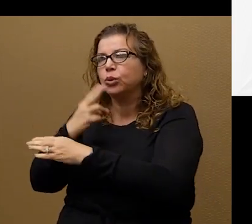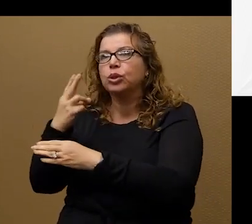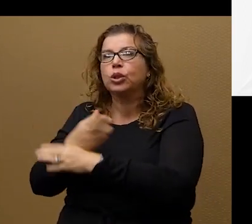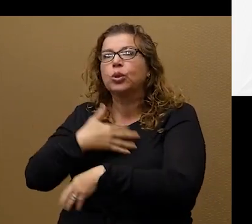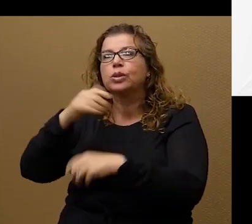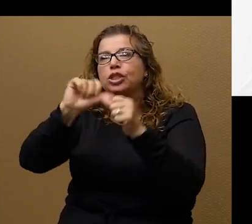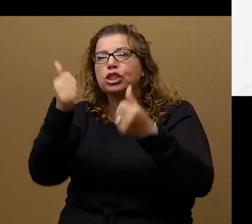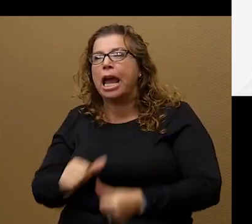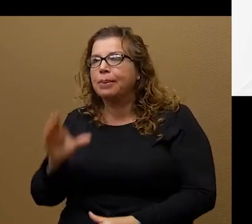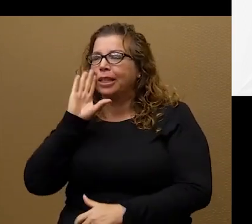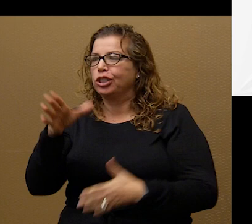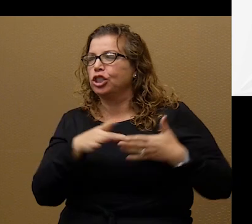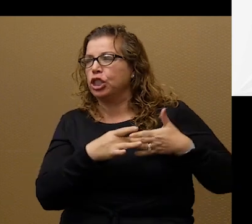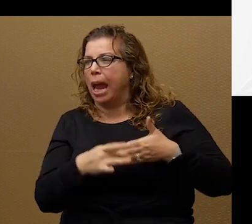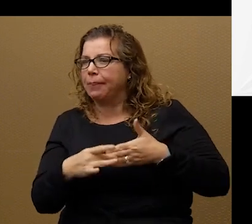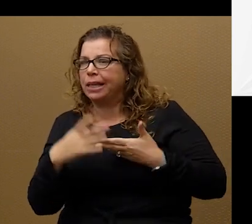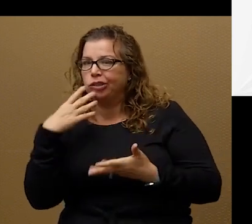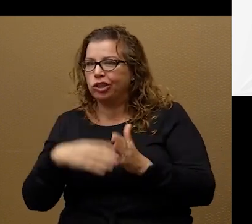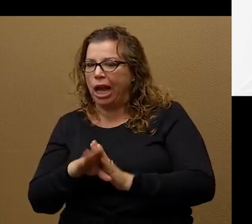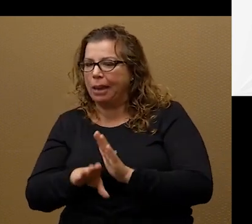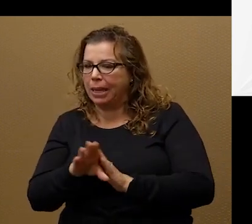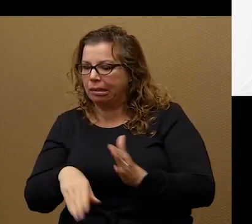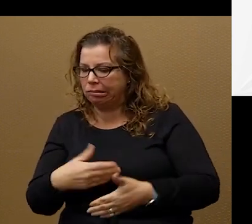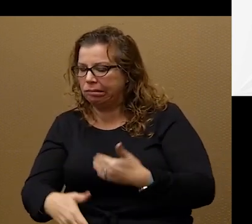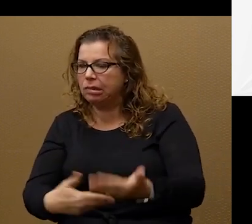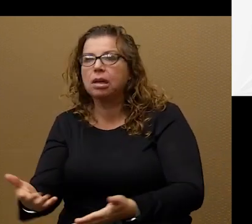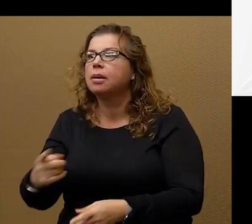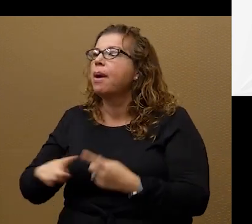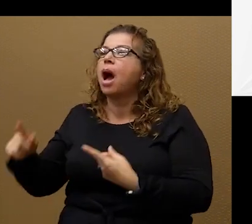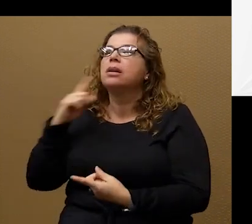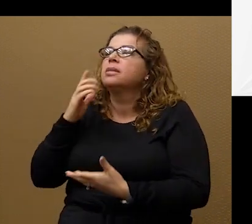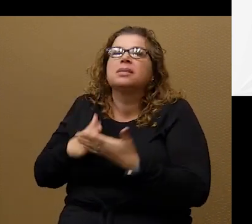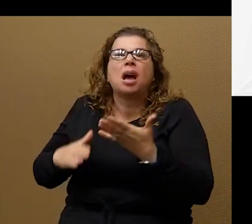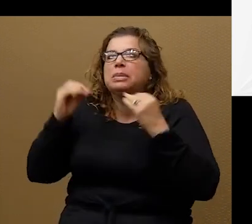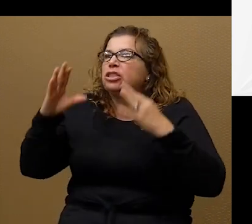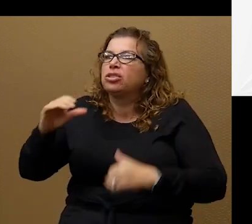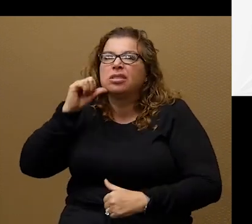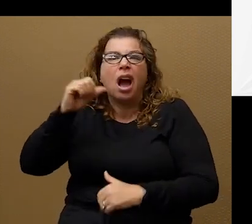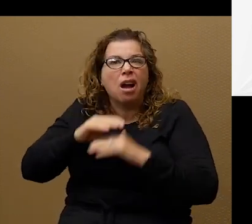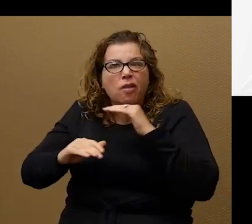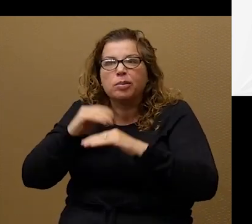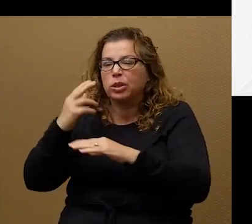really comfortable doing it. Less than 50% of teachers had